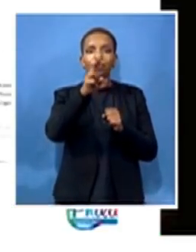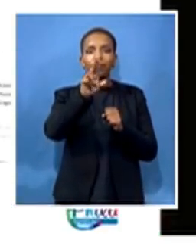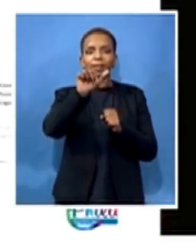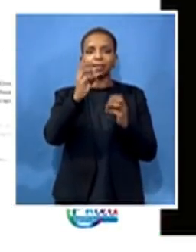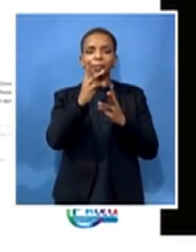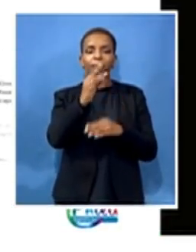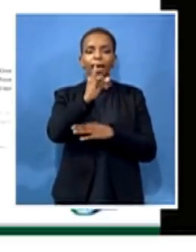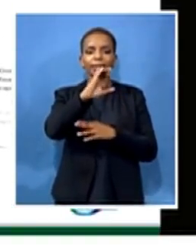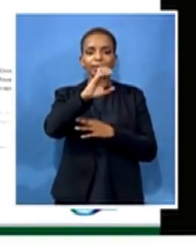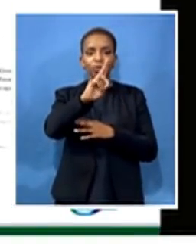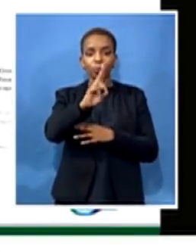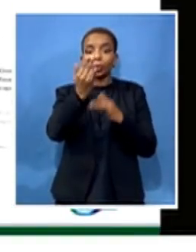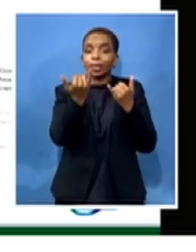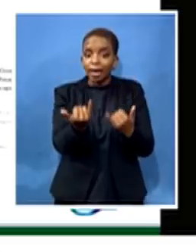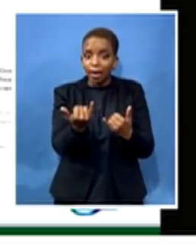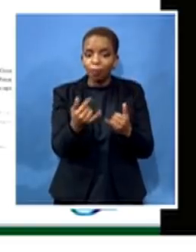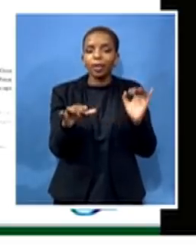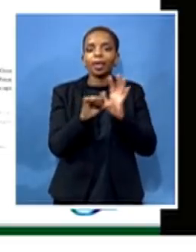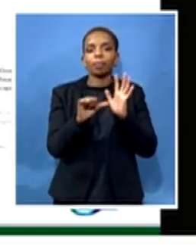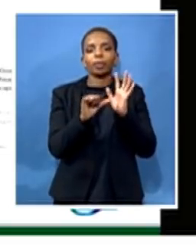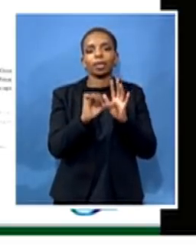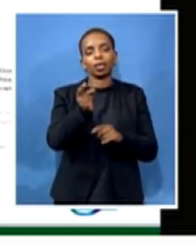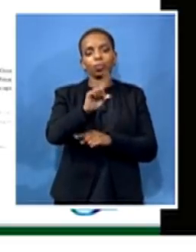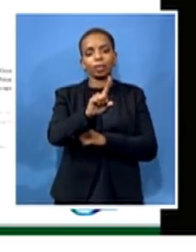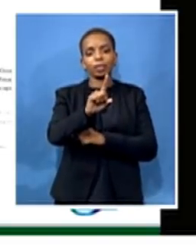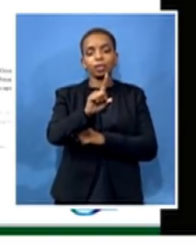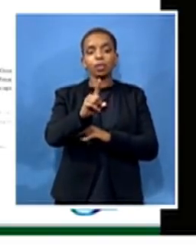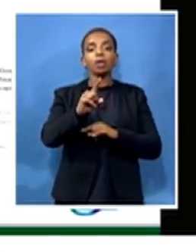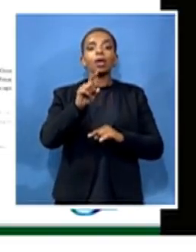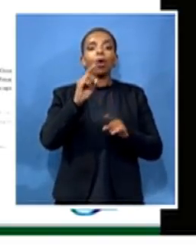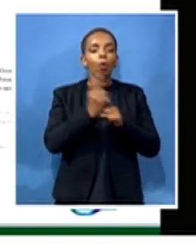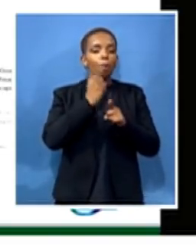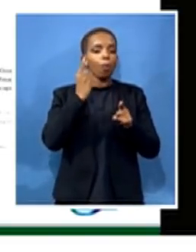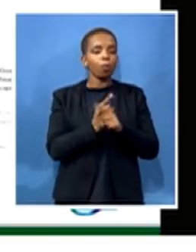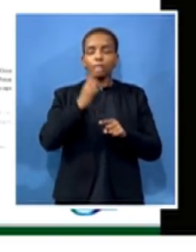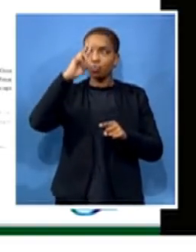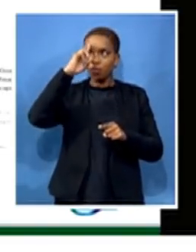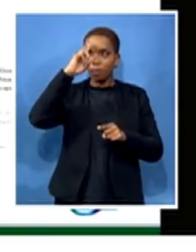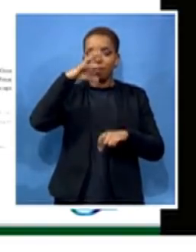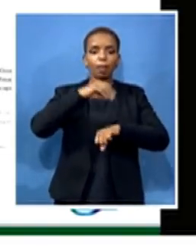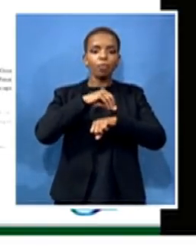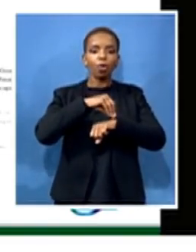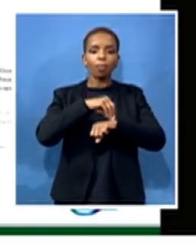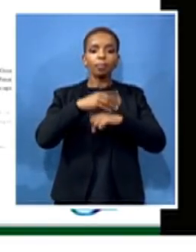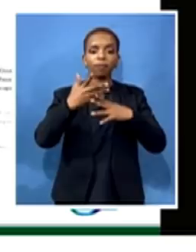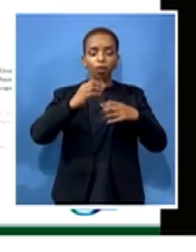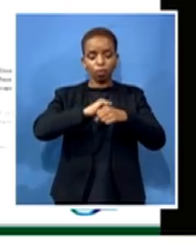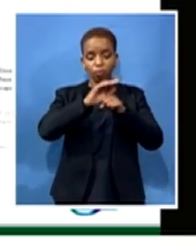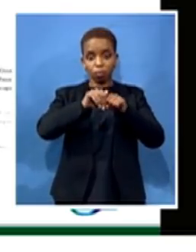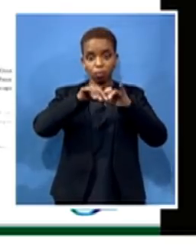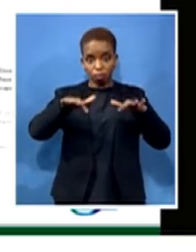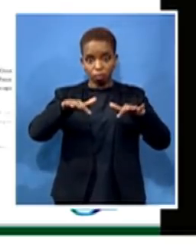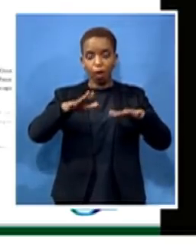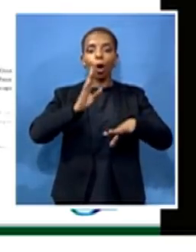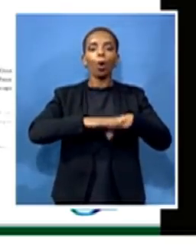always remember that the problems from COVID-19 are actually increasing, even though we might now be